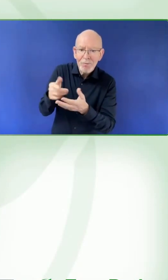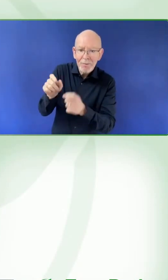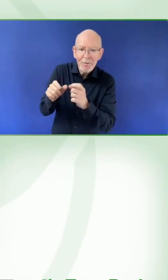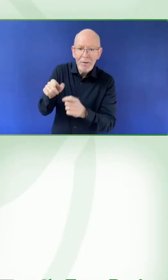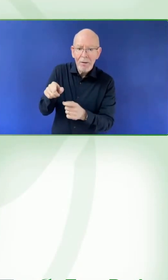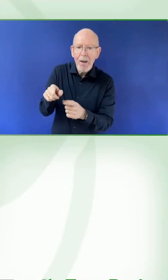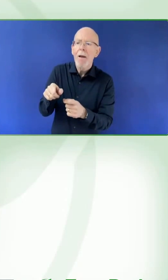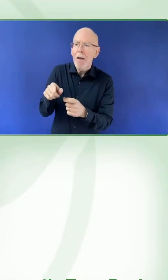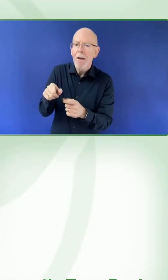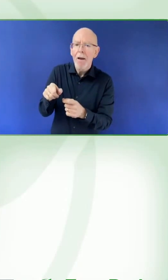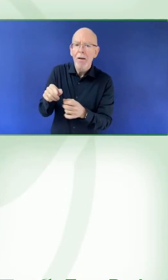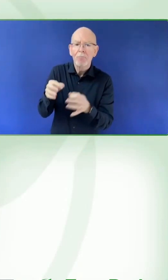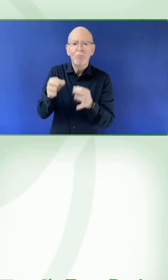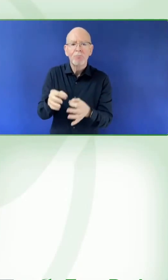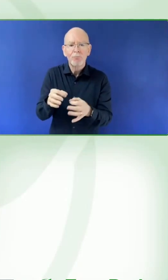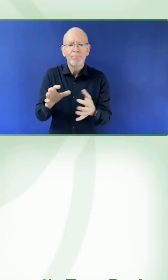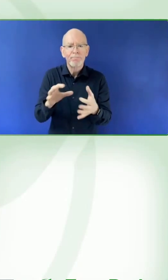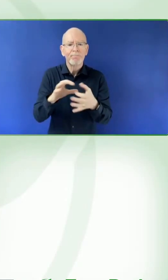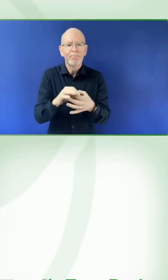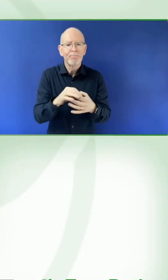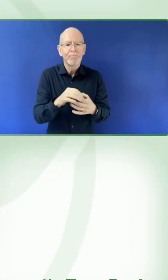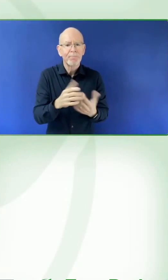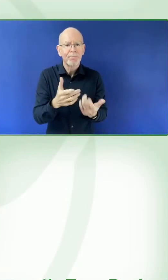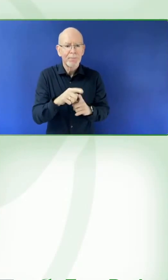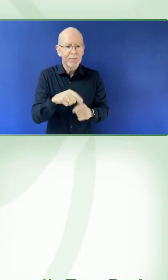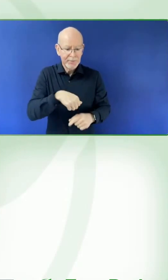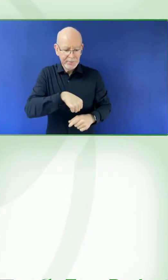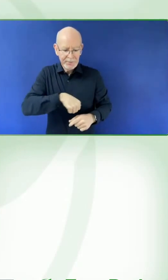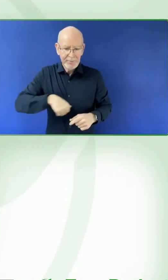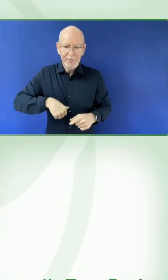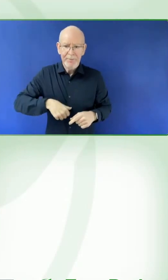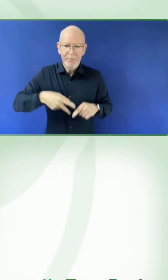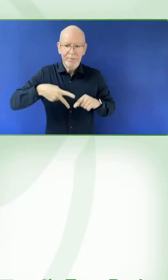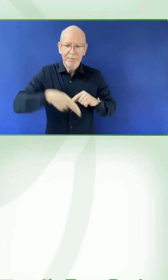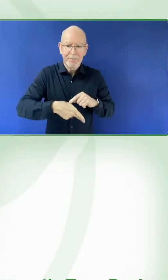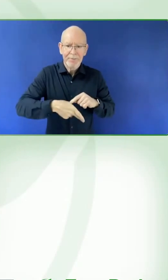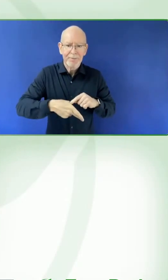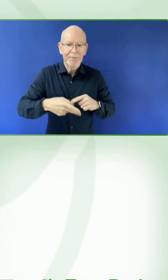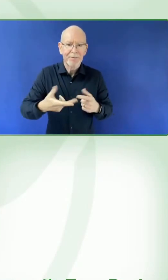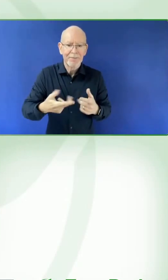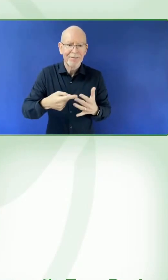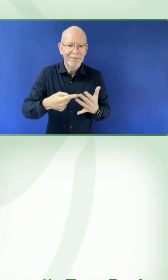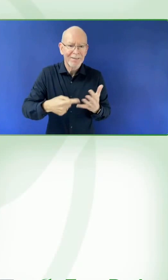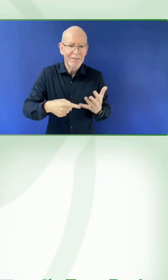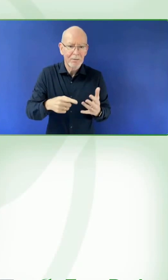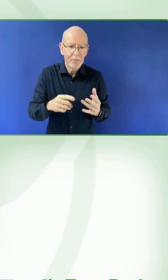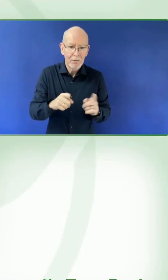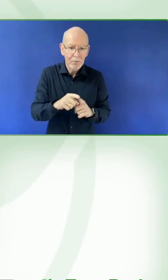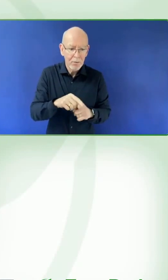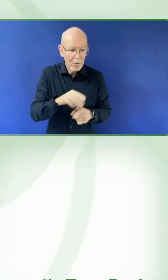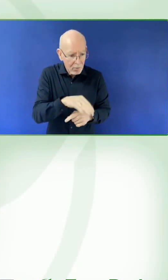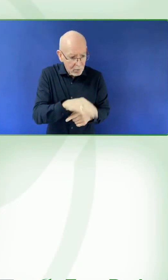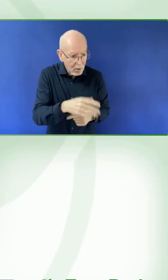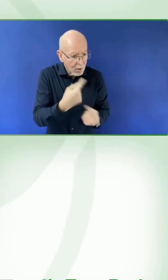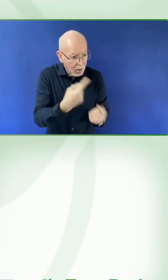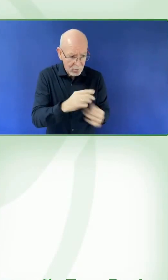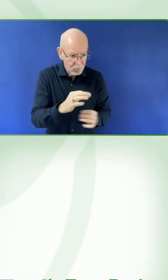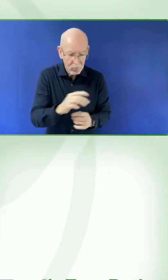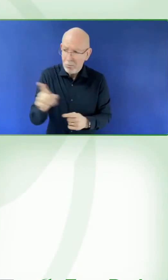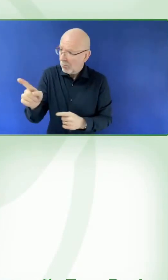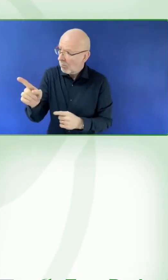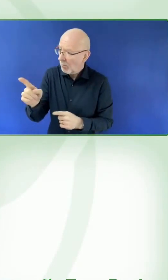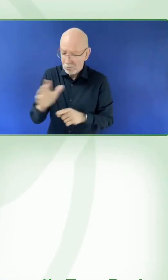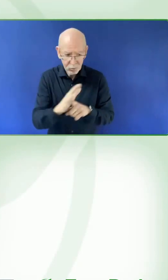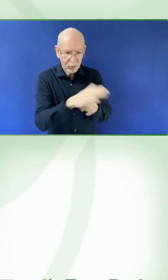situation that persons with disabilities suffer on a daily basis. Our main